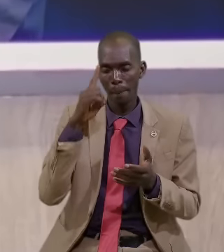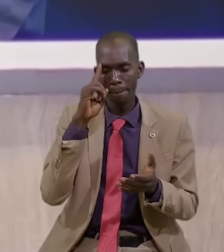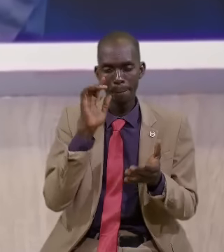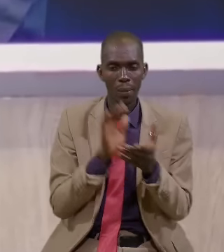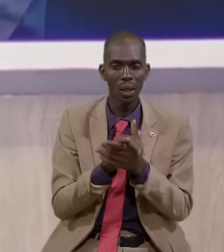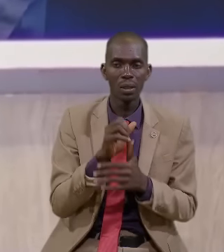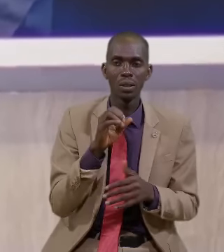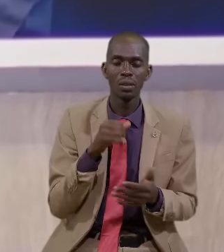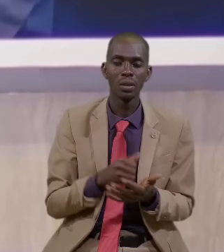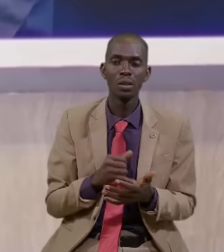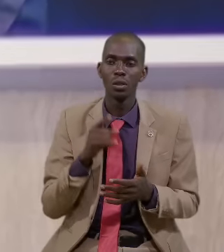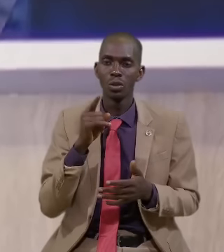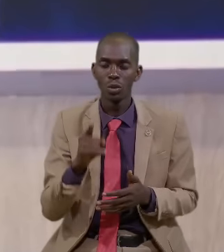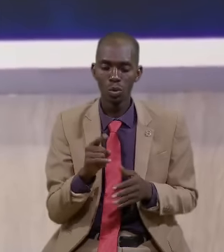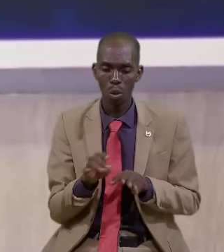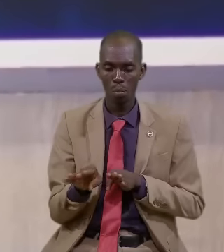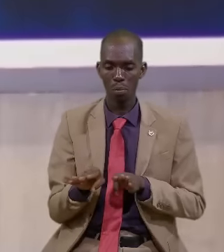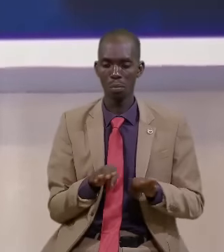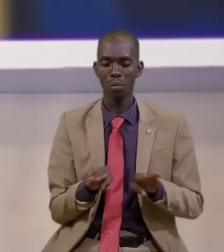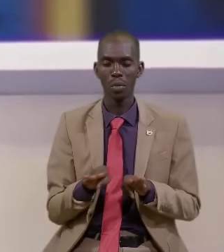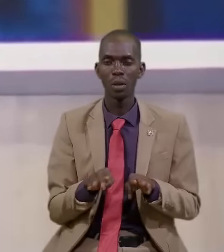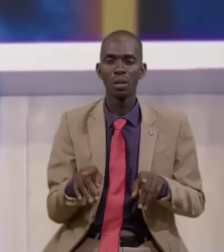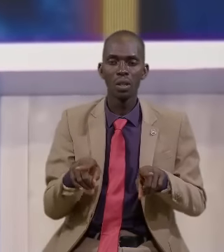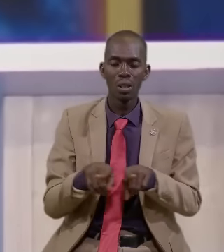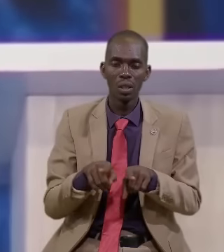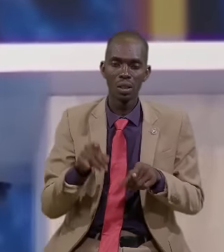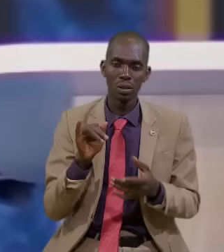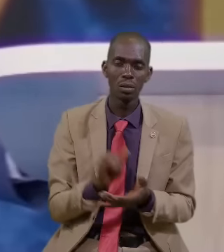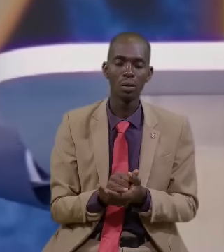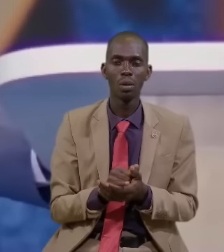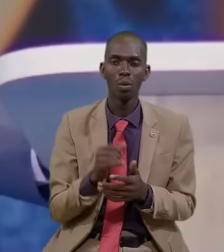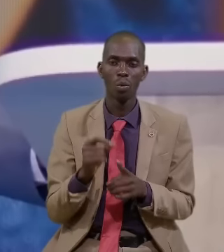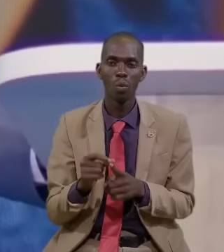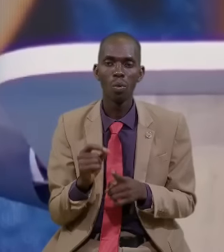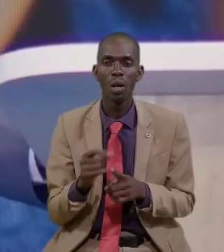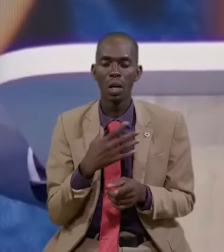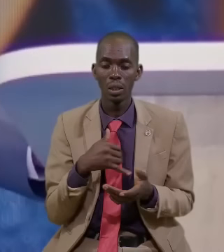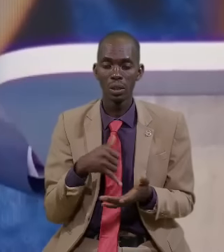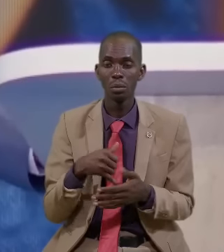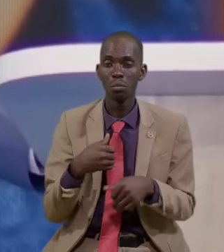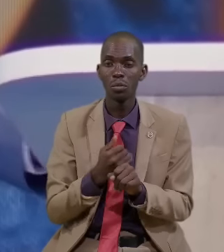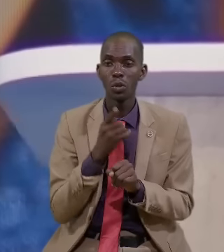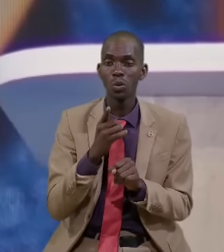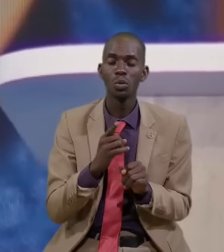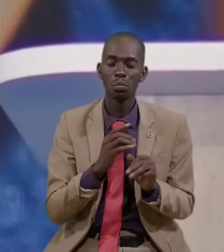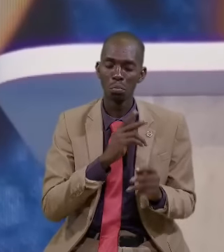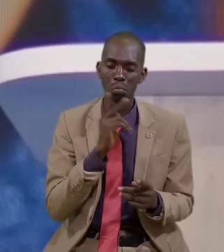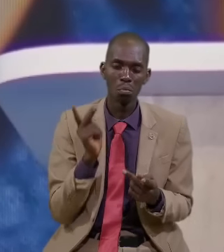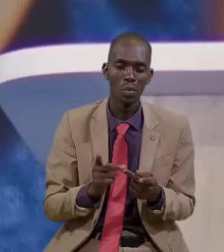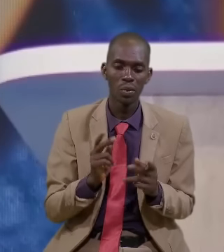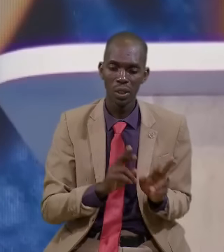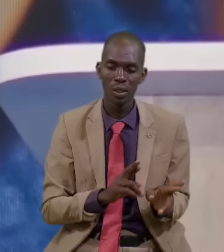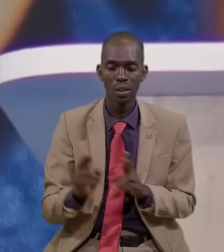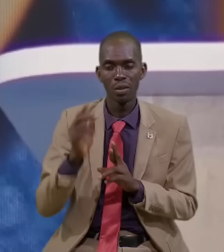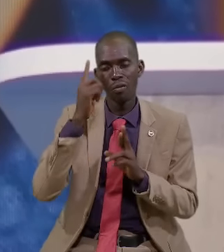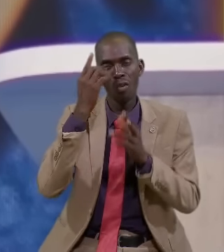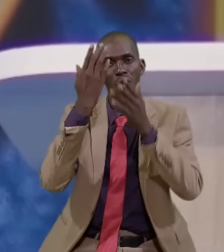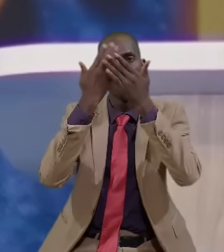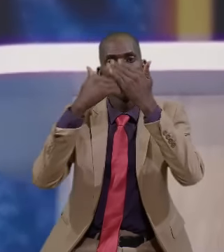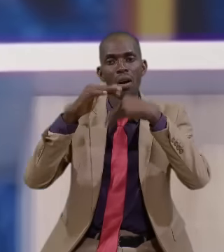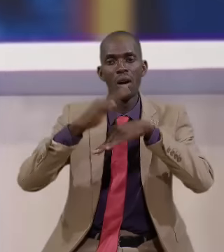that. You behave that. That word, it makes you fit for heaven. In Galatians chapter